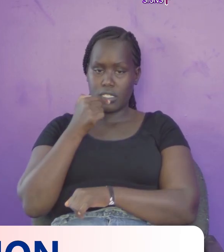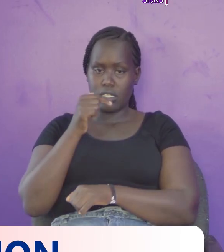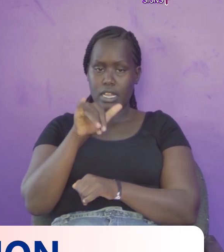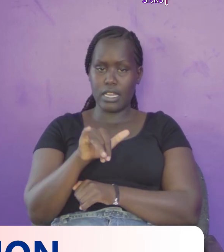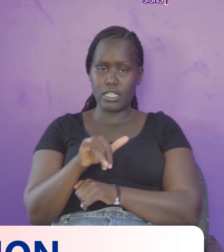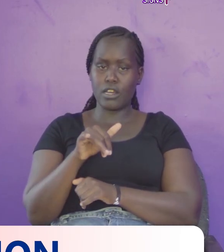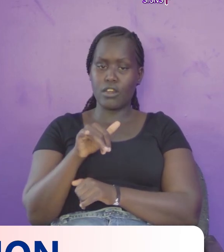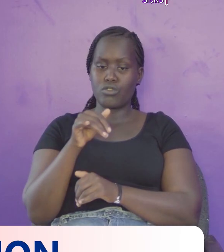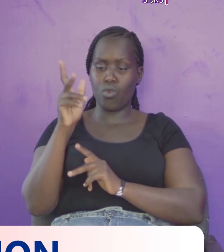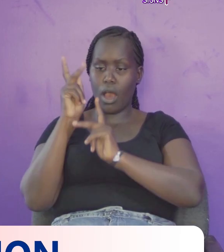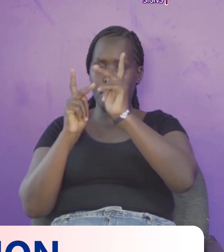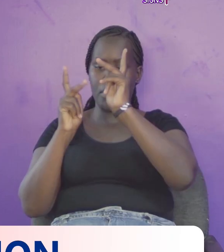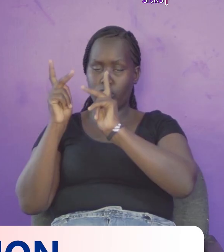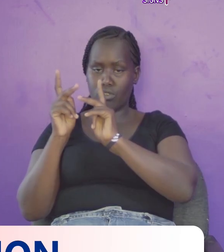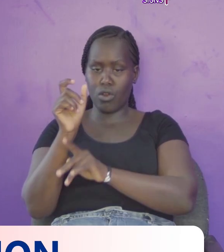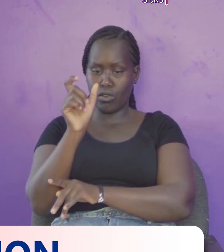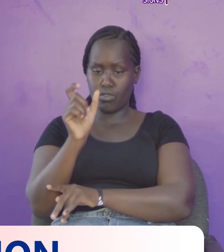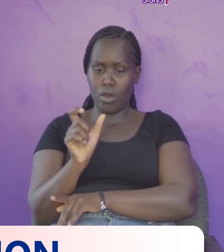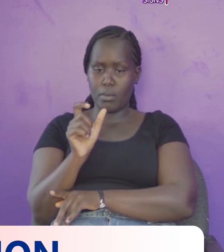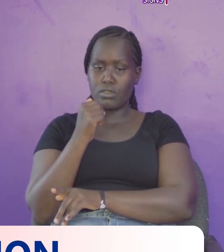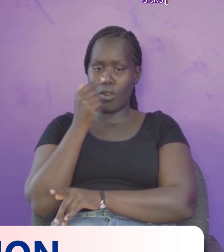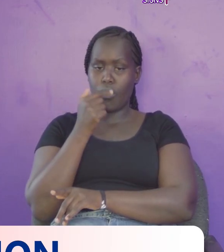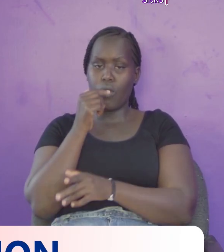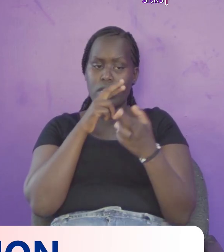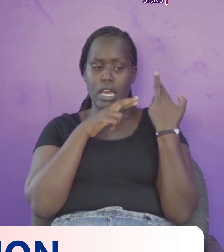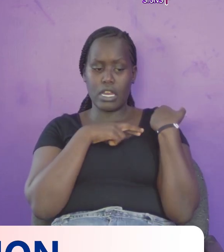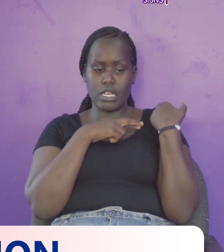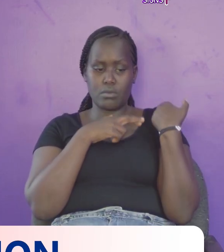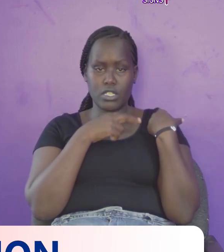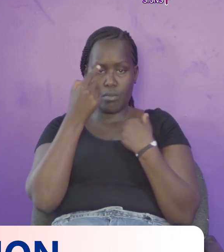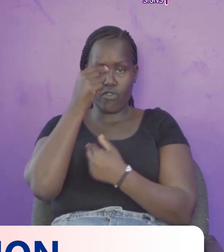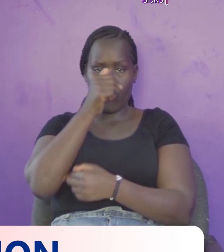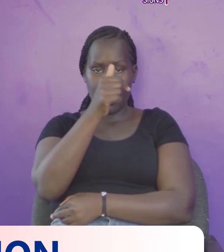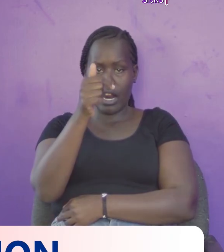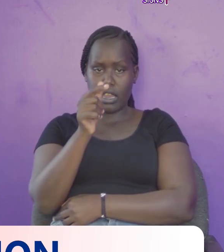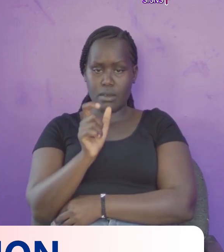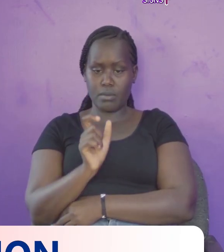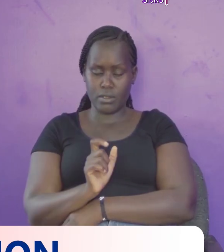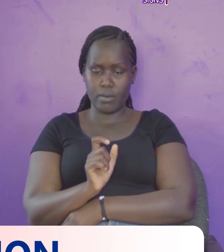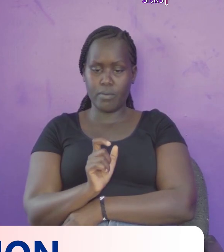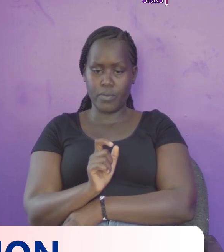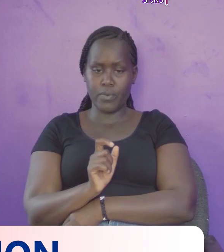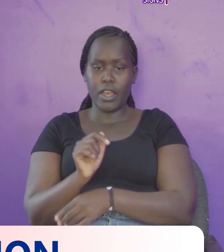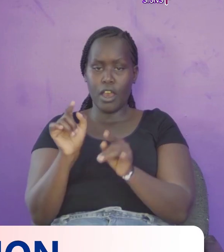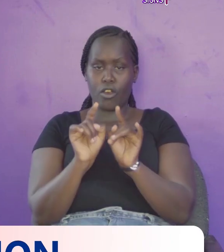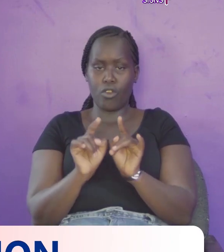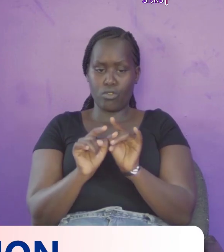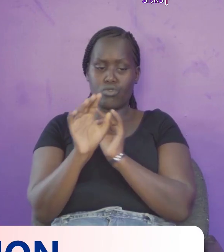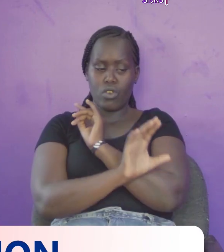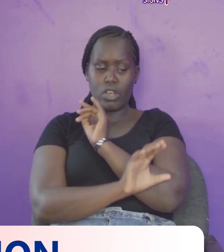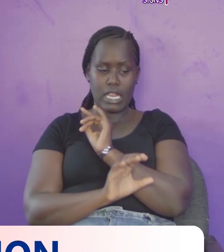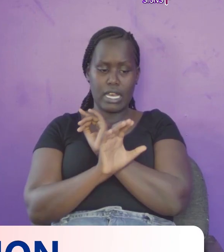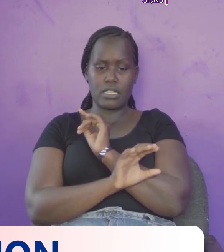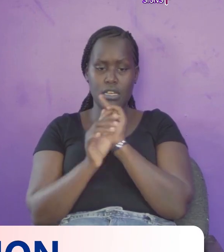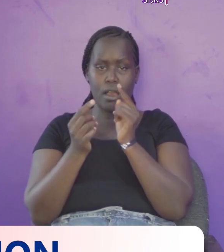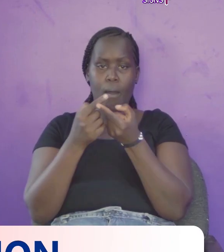a professional, to somebody who is responsible for a fellow citizen and the city and the country itself.